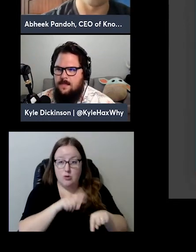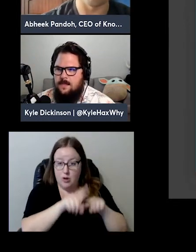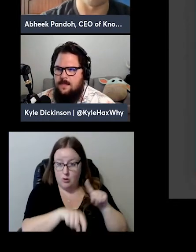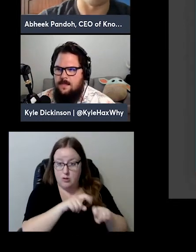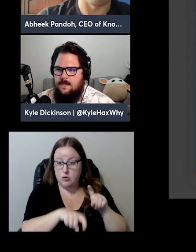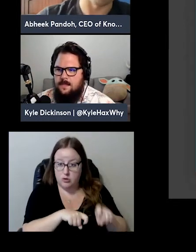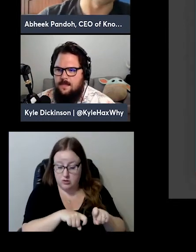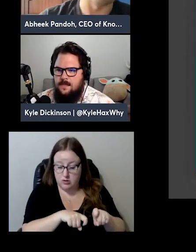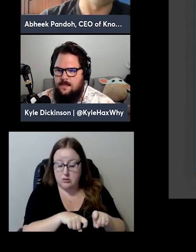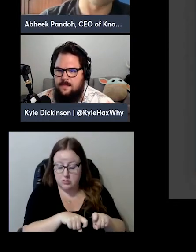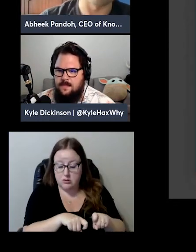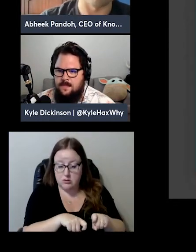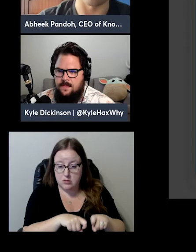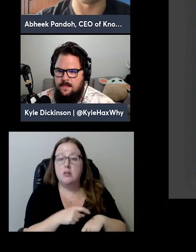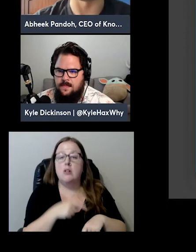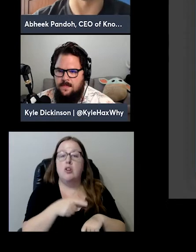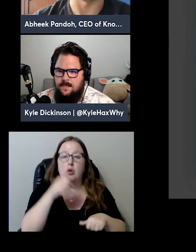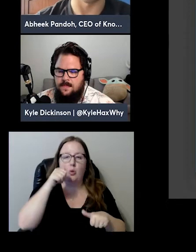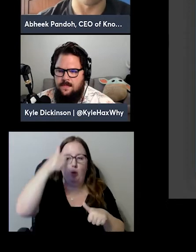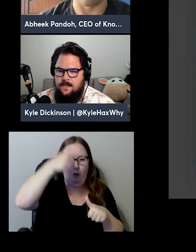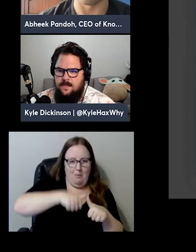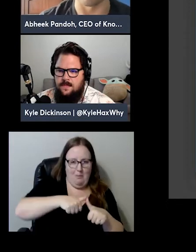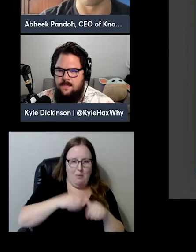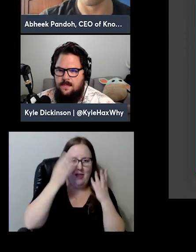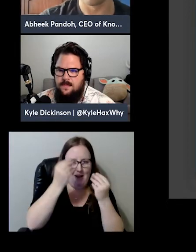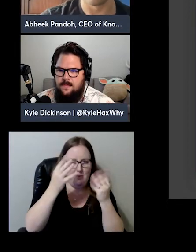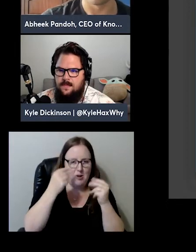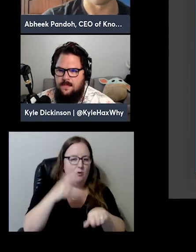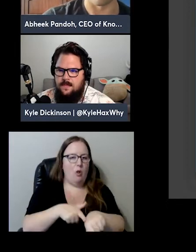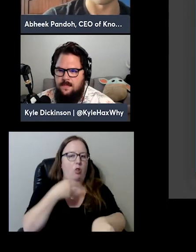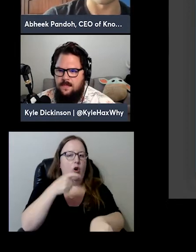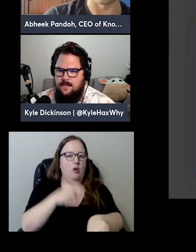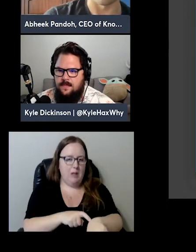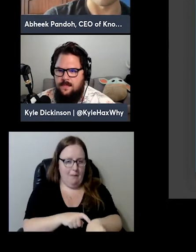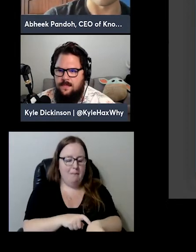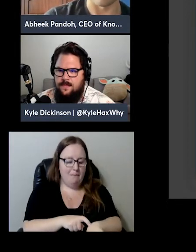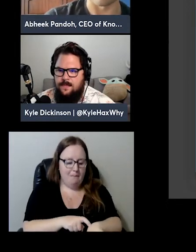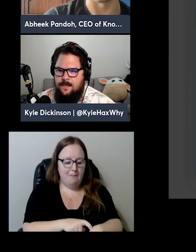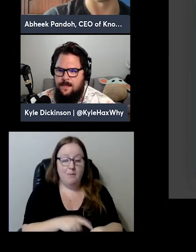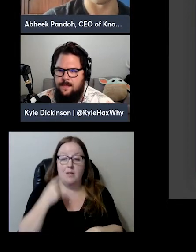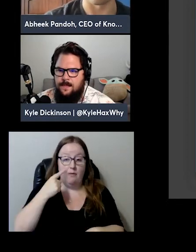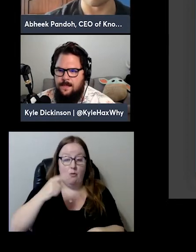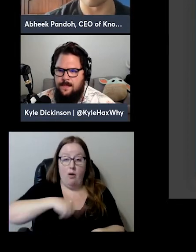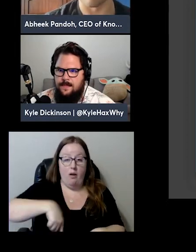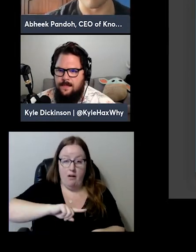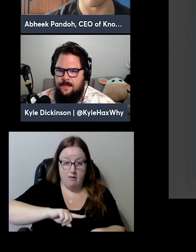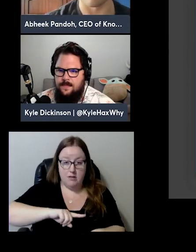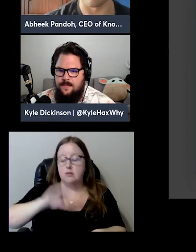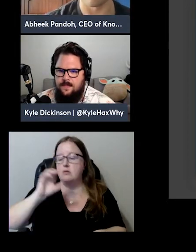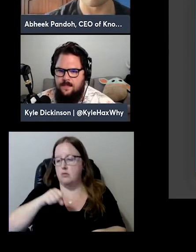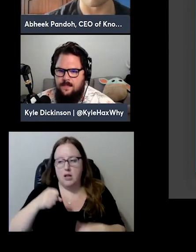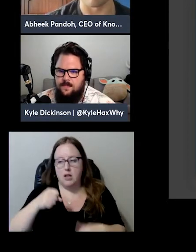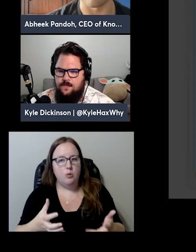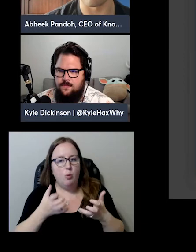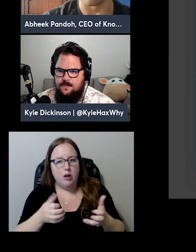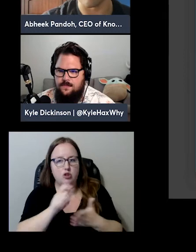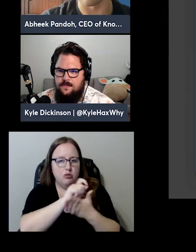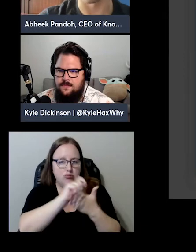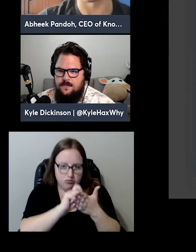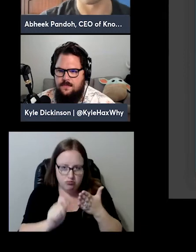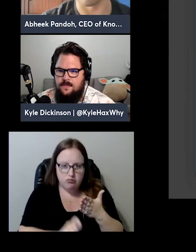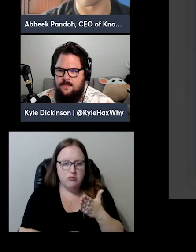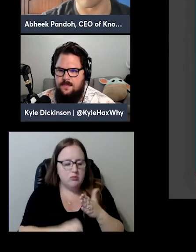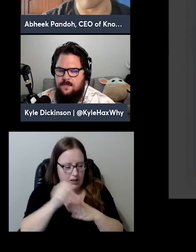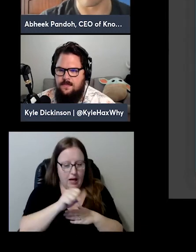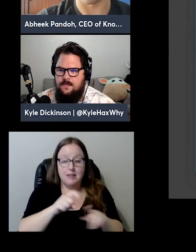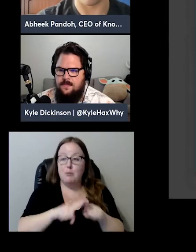um, you'll remember the information for a longer period of time. So for us, like, yes, we want you to be able to write the notes, but you also